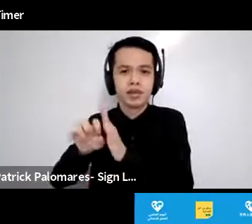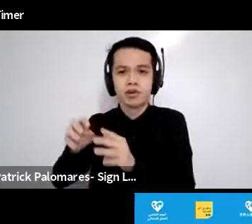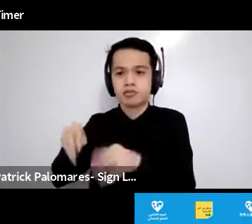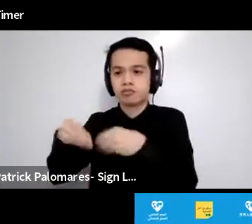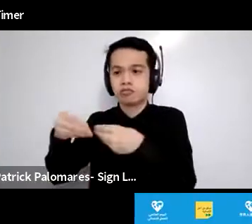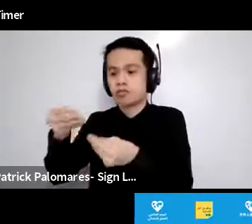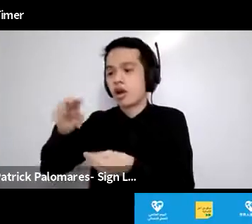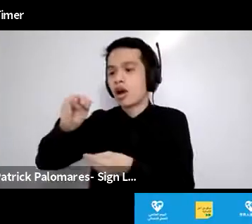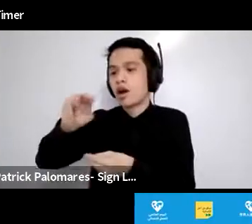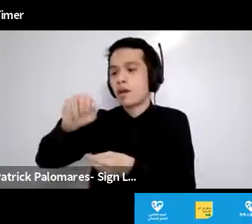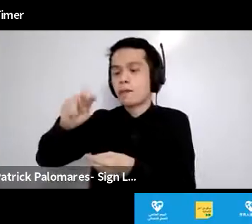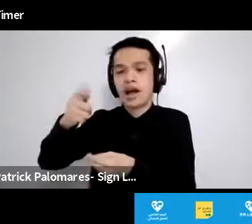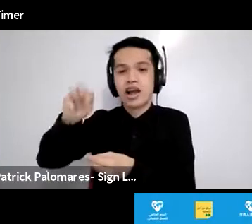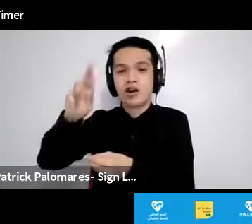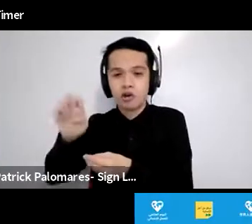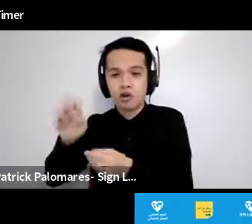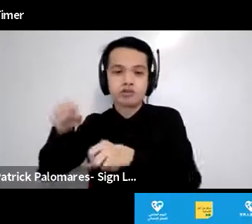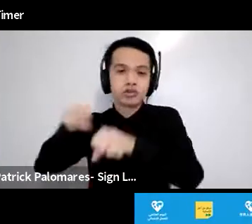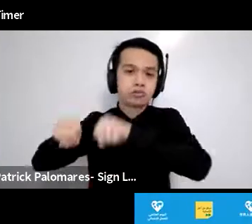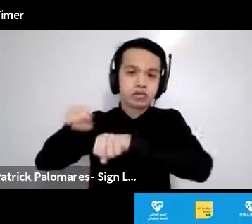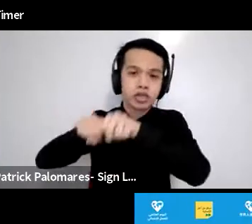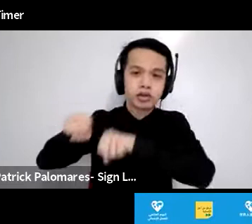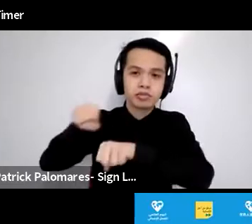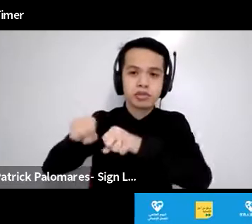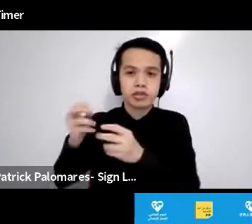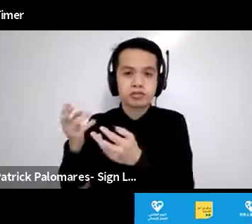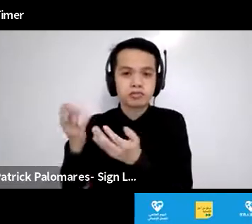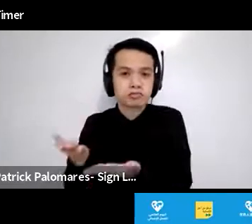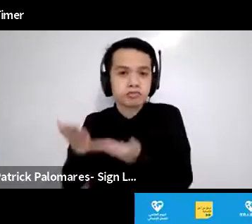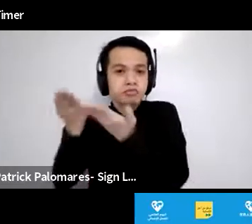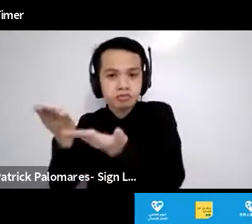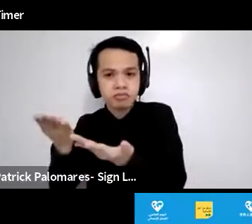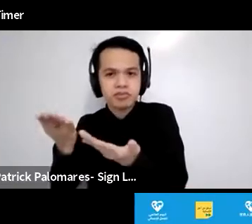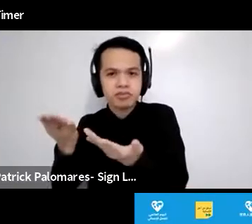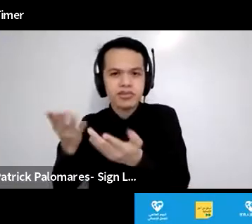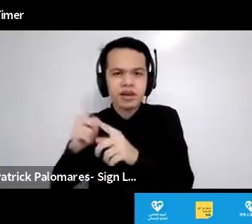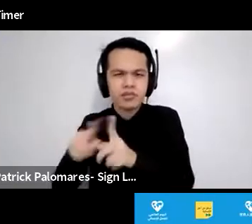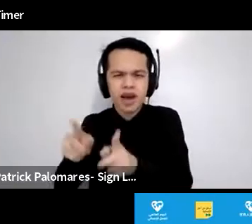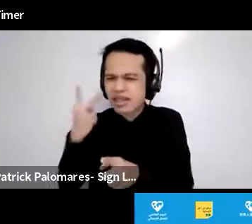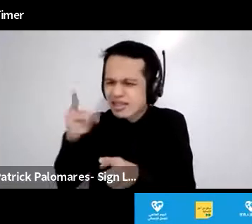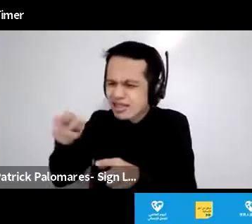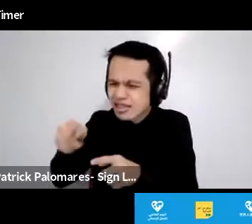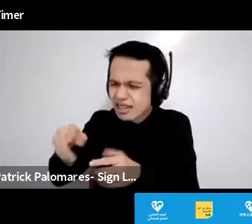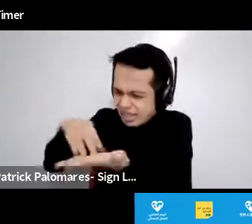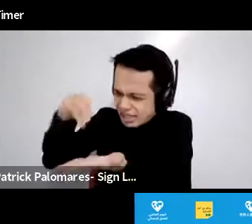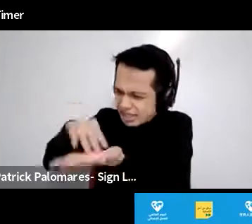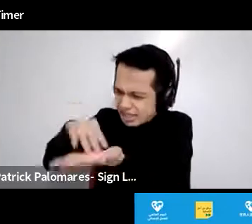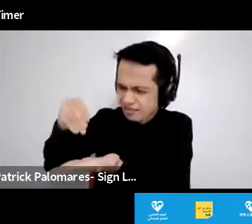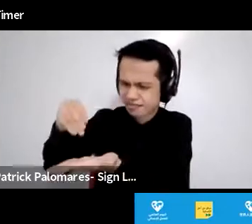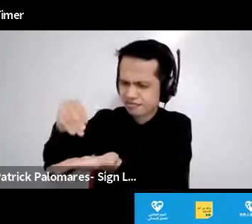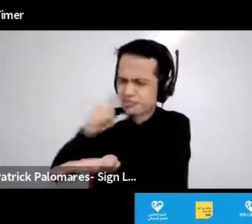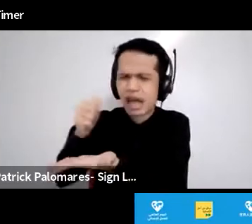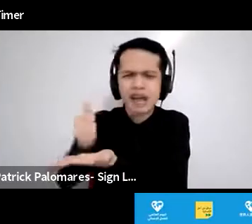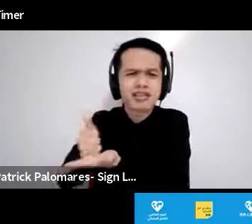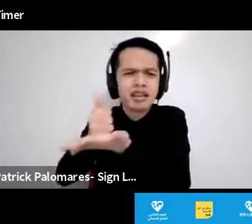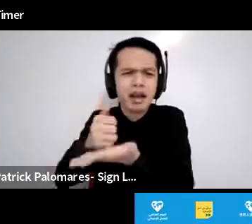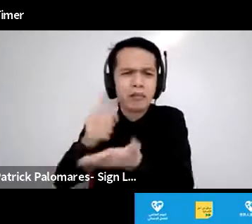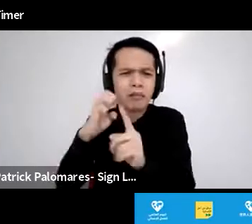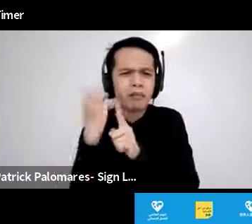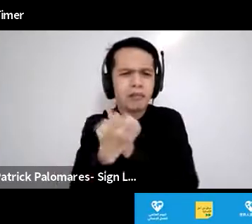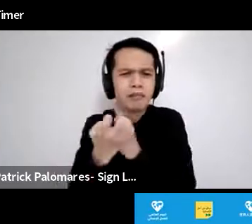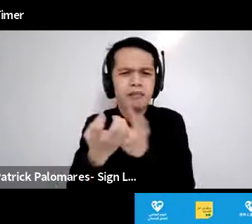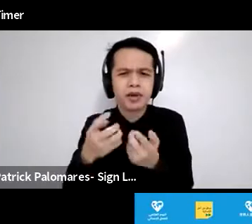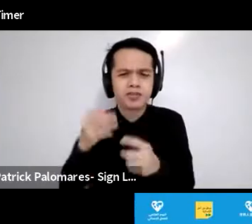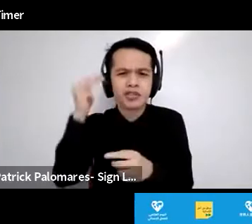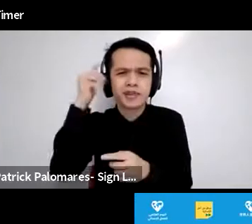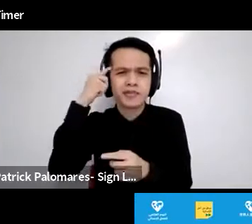our scientists have recommended, we're seeing white dolomite sand, which doesn't help the environment, the mental health of